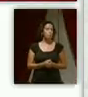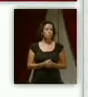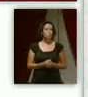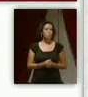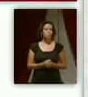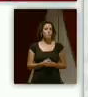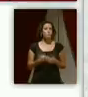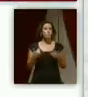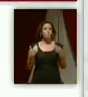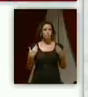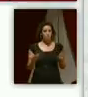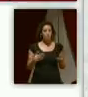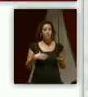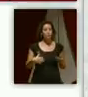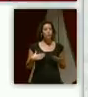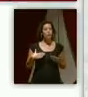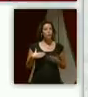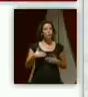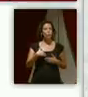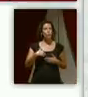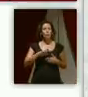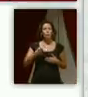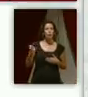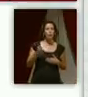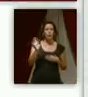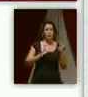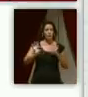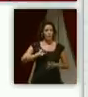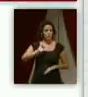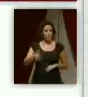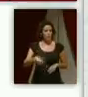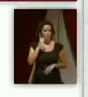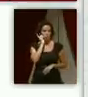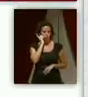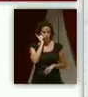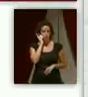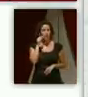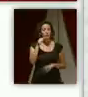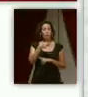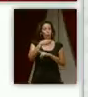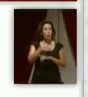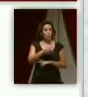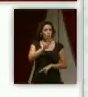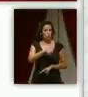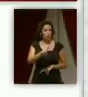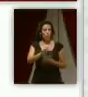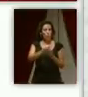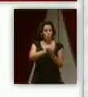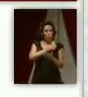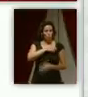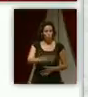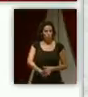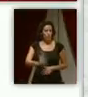hearing impairment. You can then choose the functionalities you'd like for your mobile phone. This is not mandatory. You